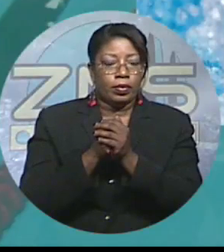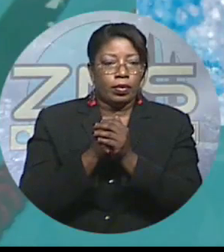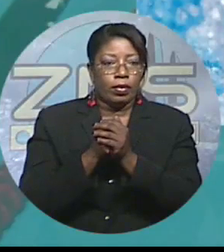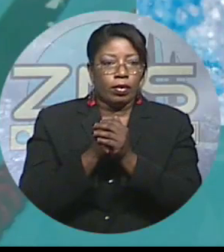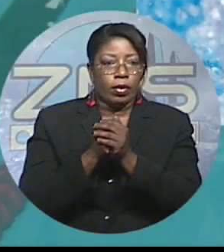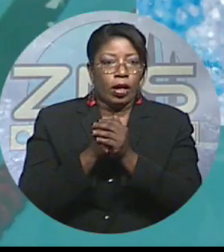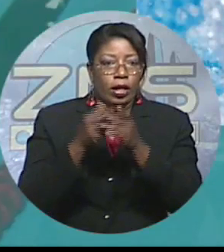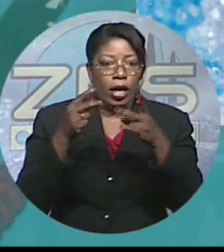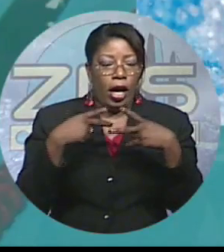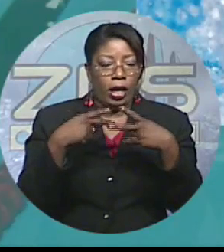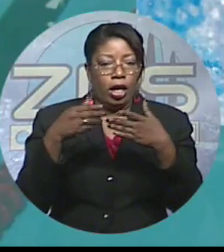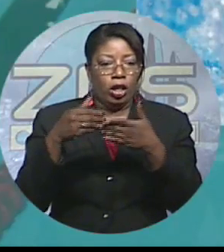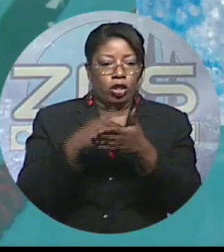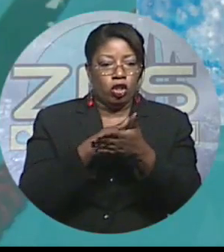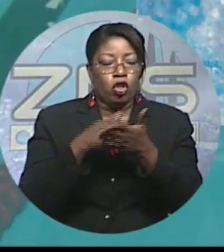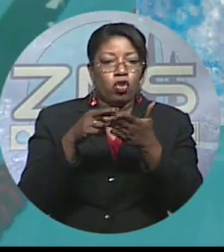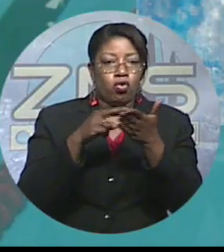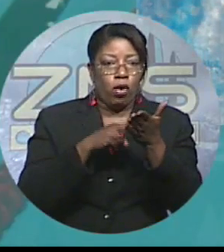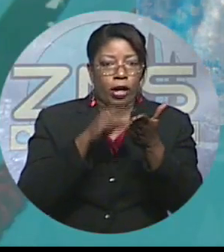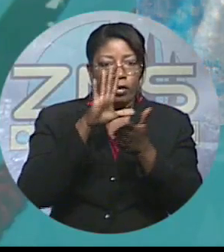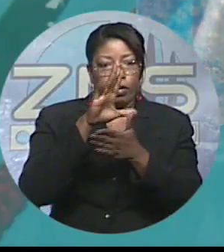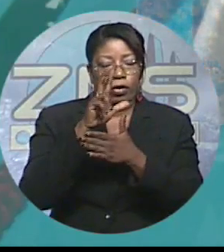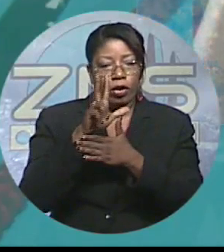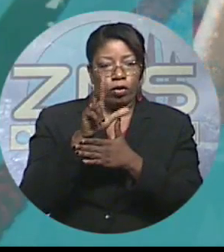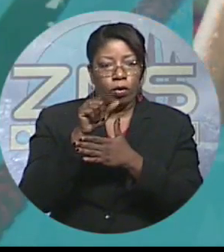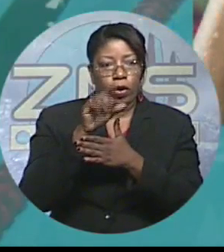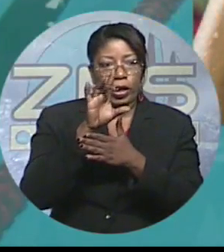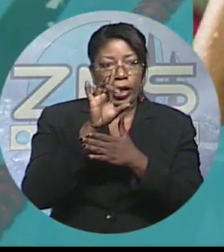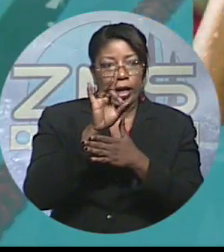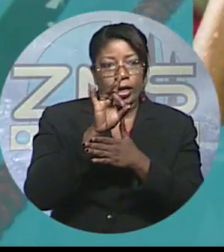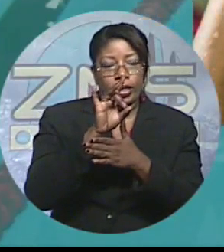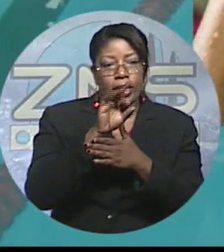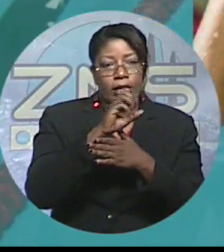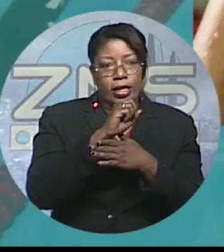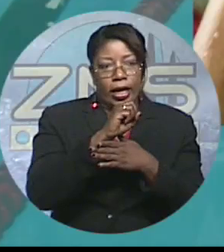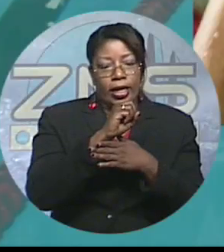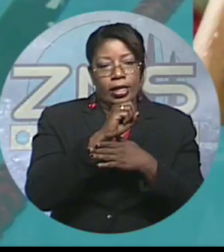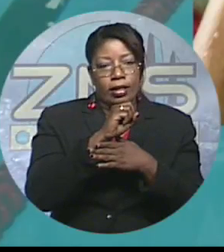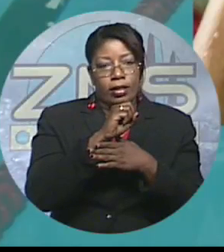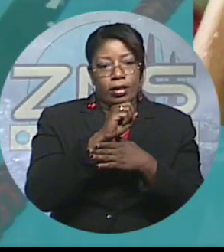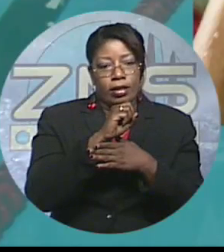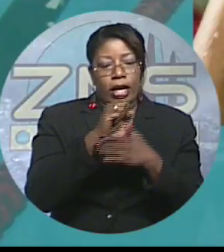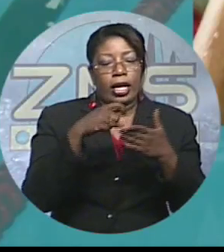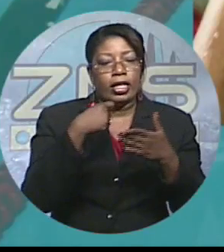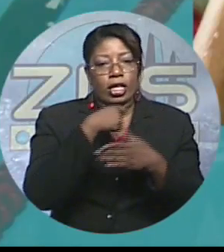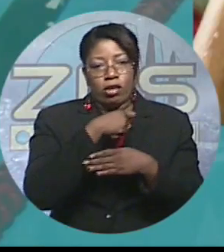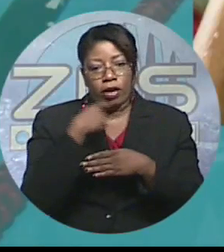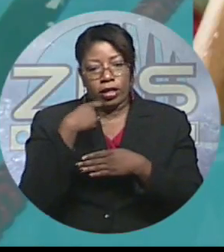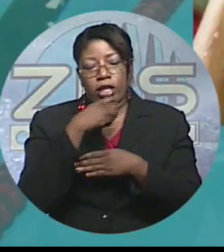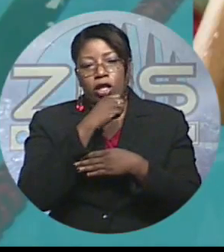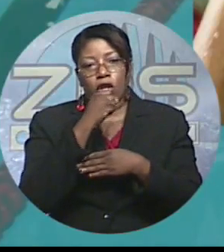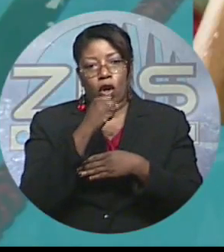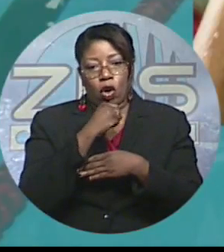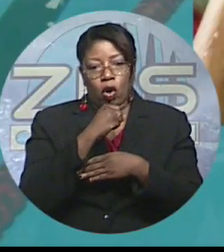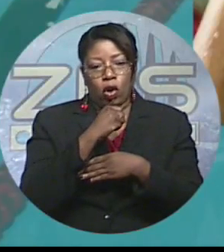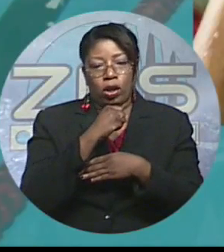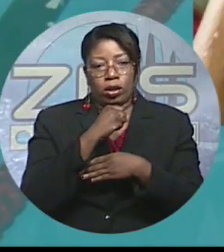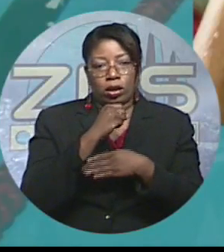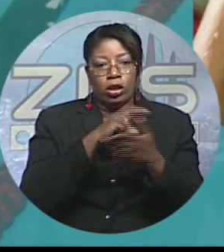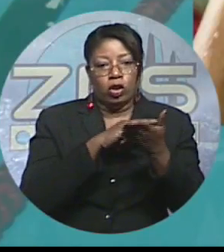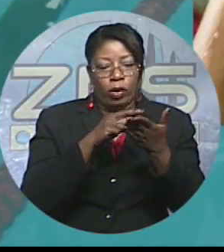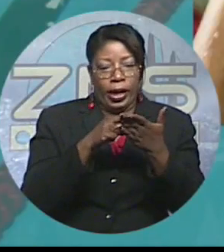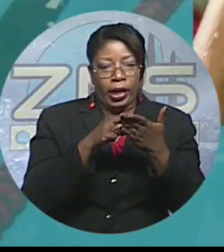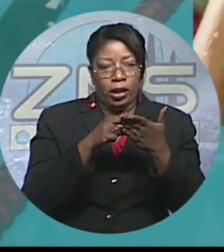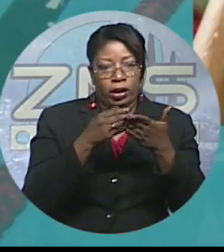new Pan American record, 53.83 seconds, erasing the old mark, which was set just hours ago in the